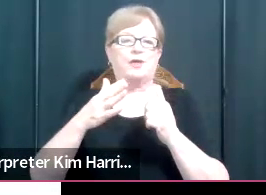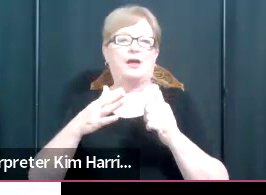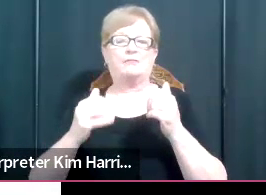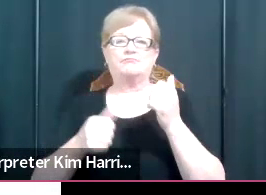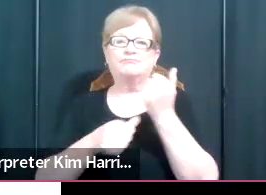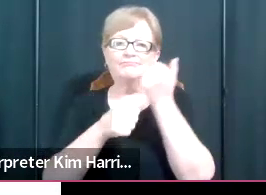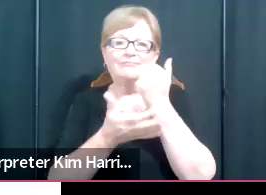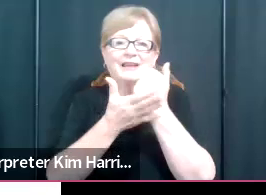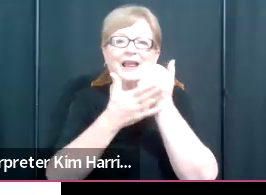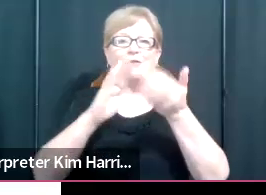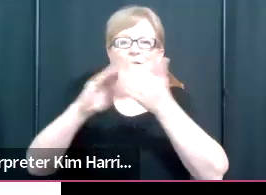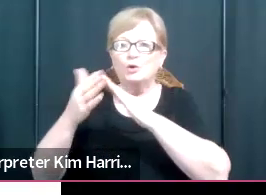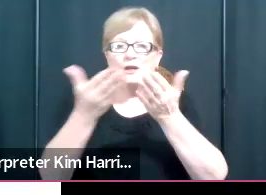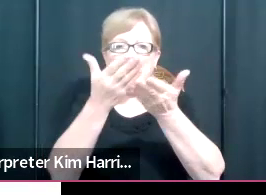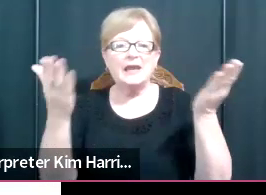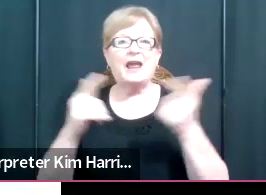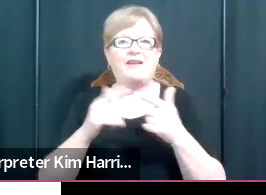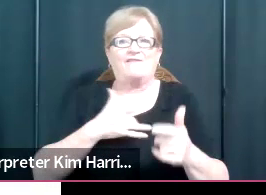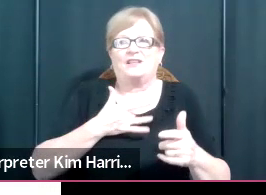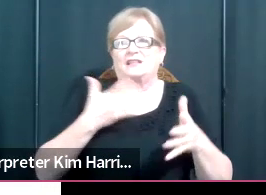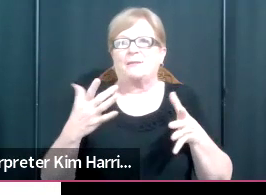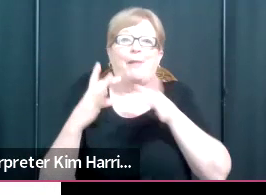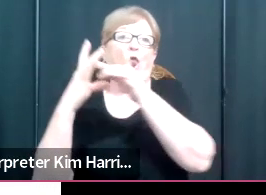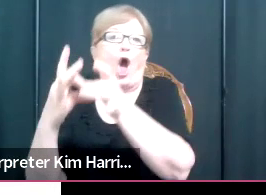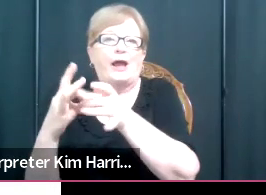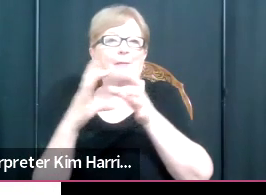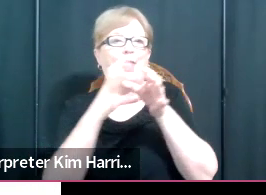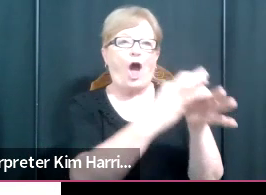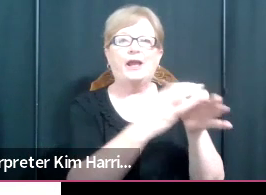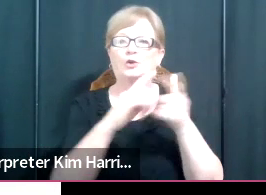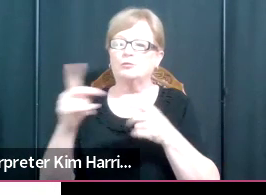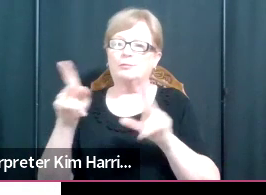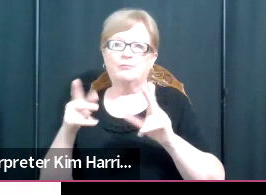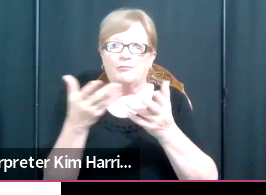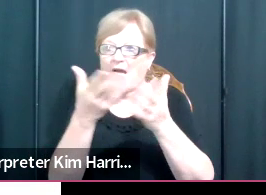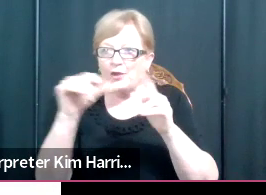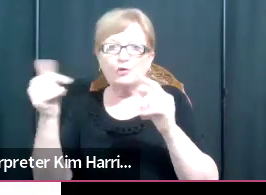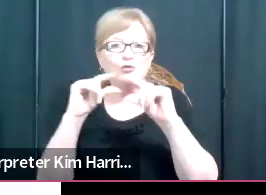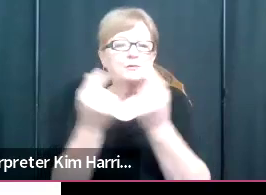of belonging. It can provide access to accommodations.